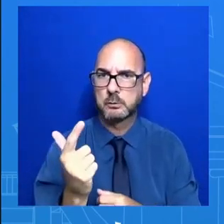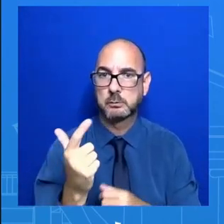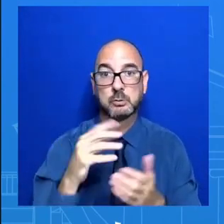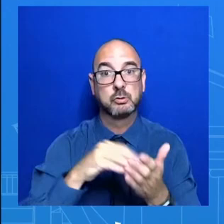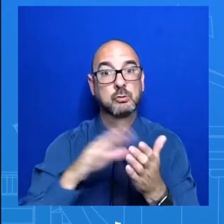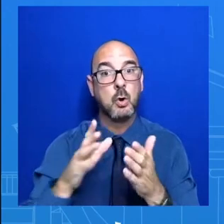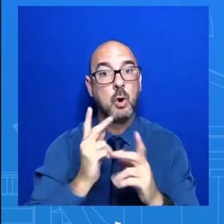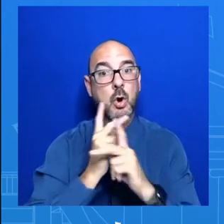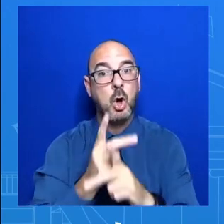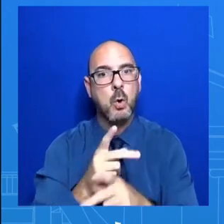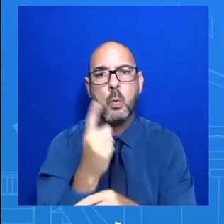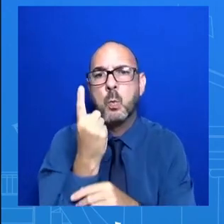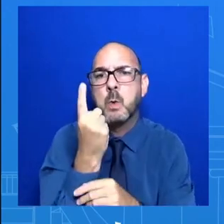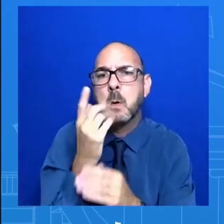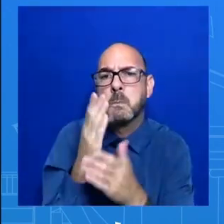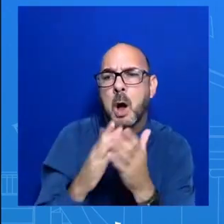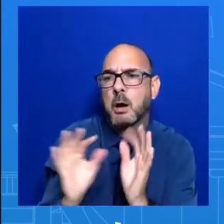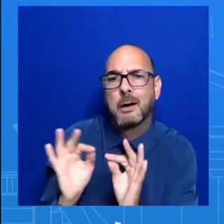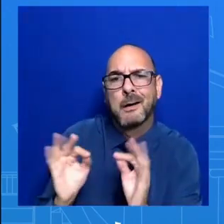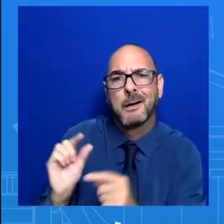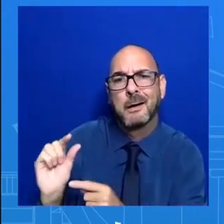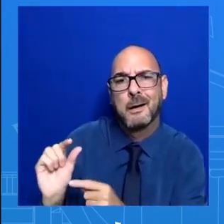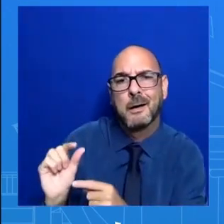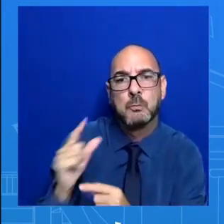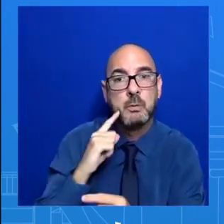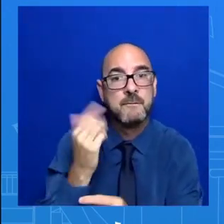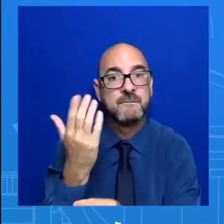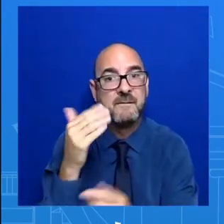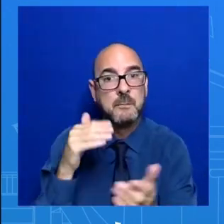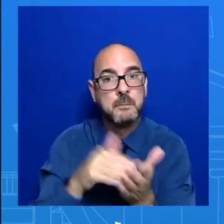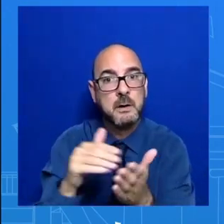15 million jobs, many of those jobs, if you think about the